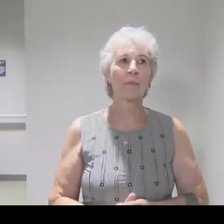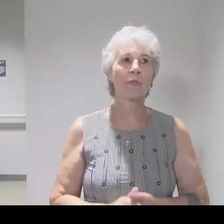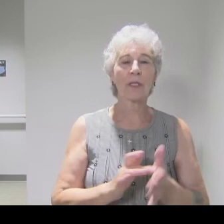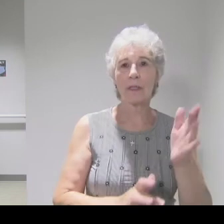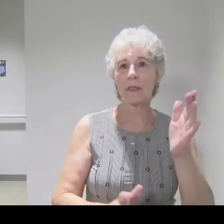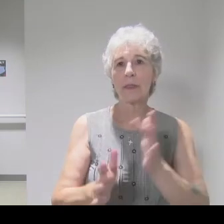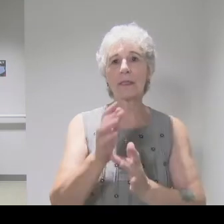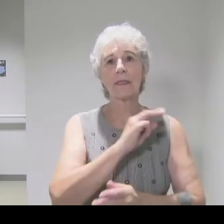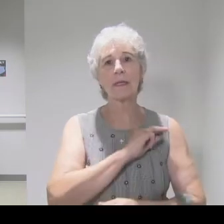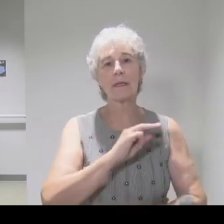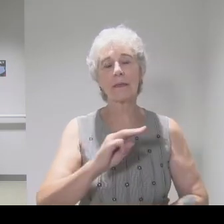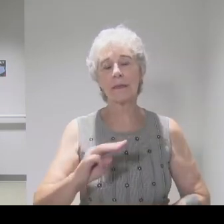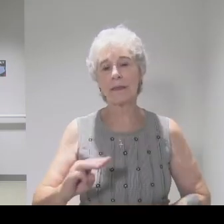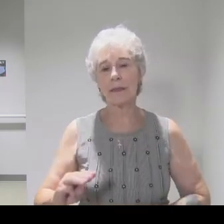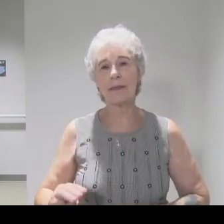Jesus